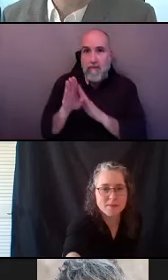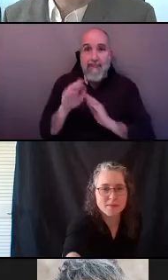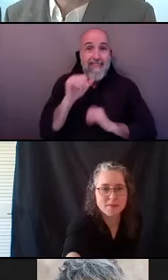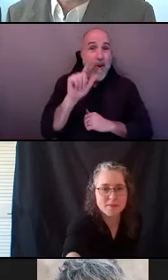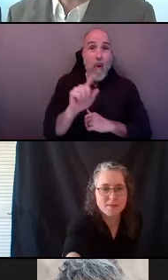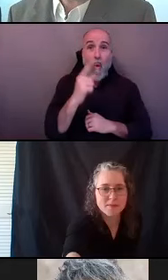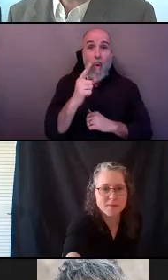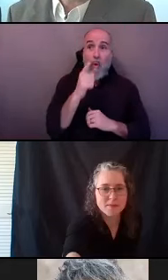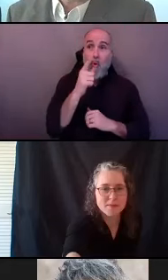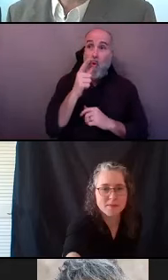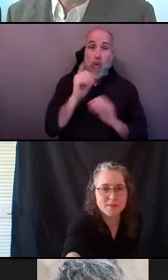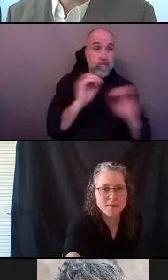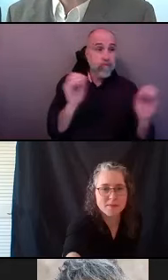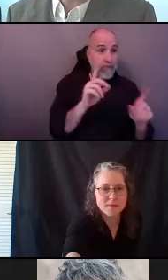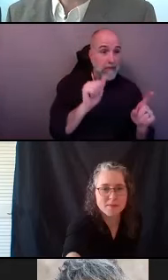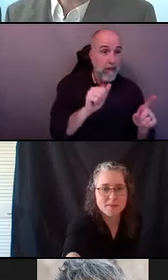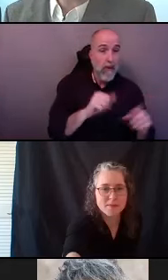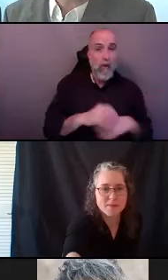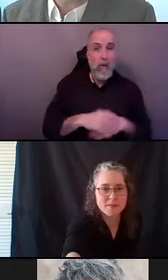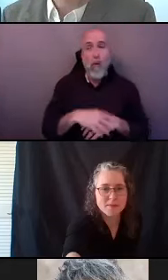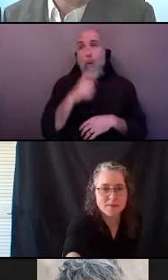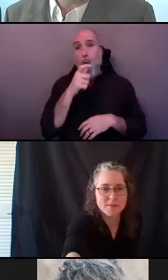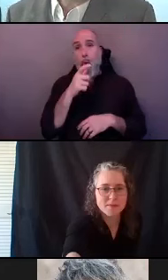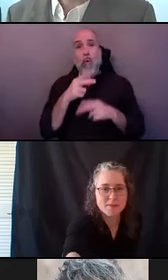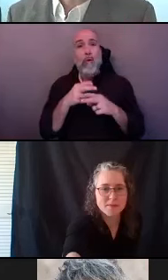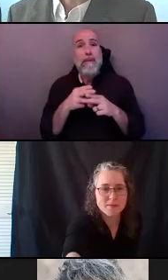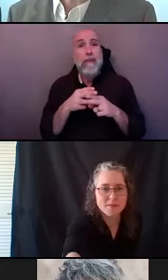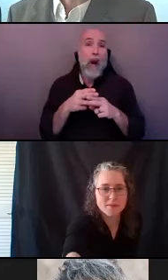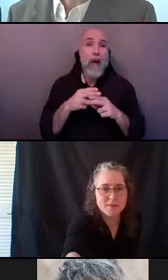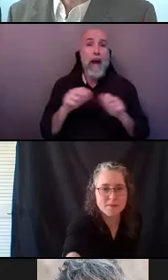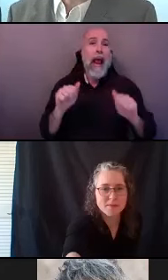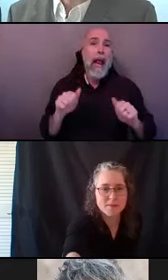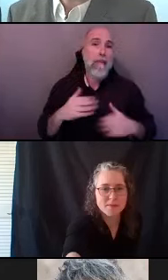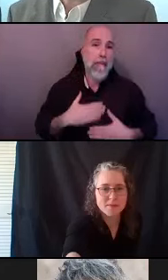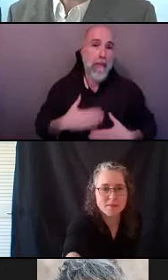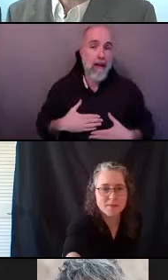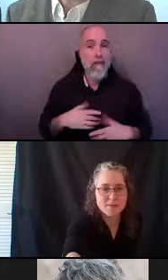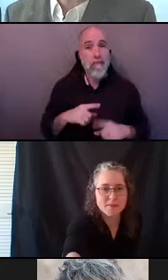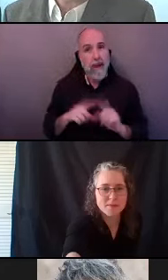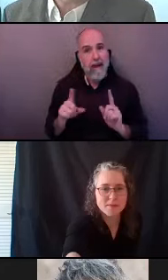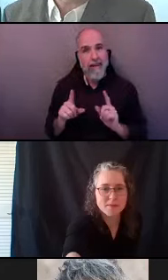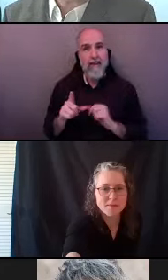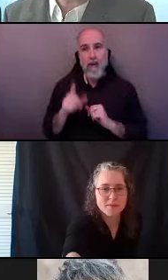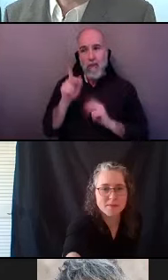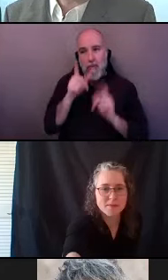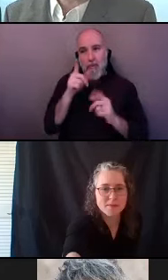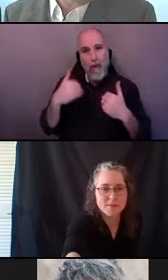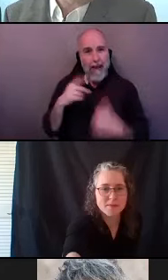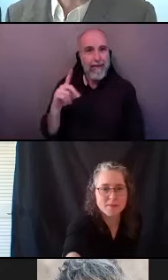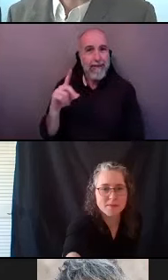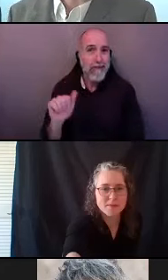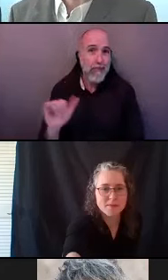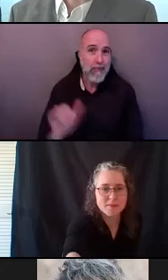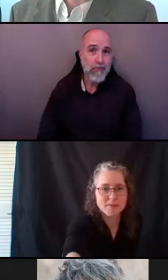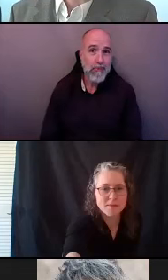without disabilities or who are temporarily able-bodied, but also folks with disabilities as